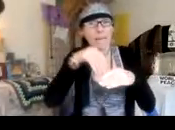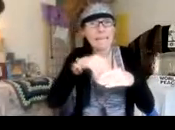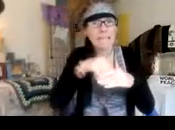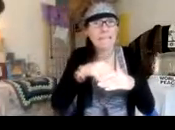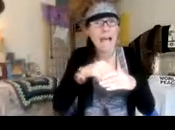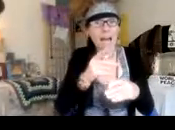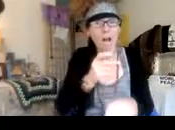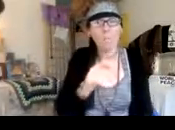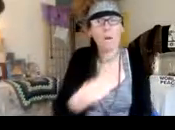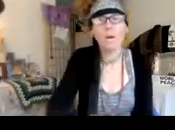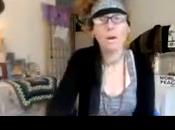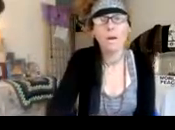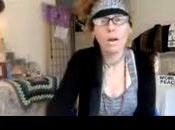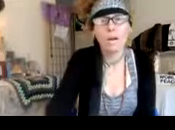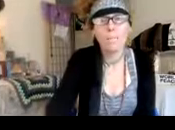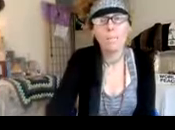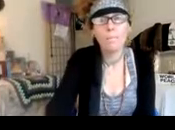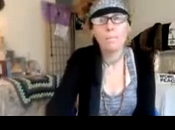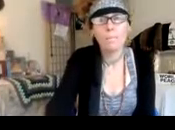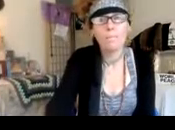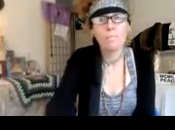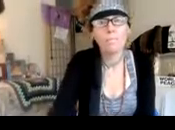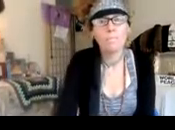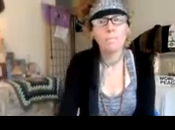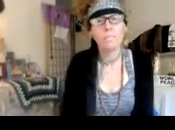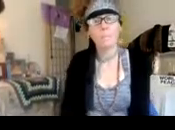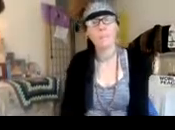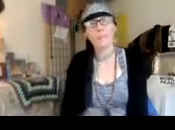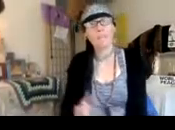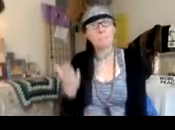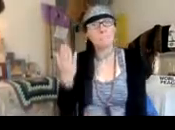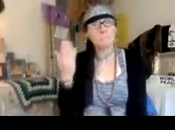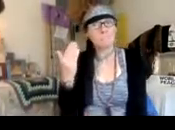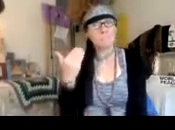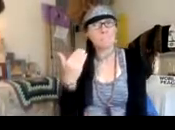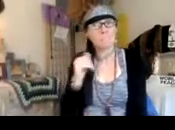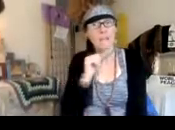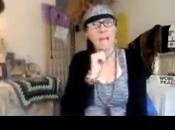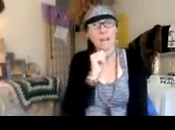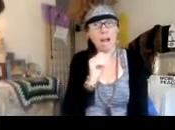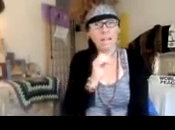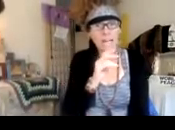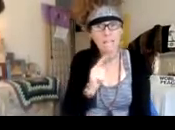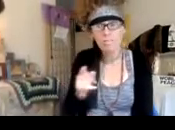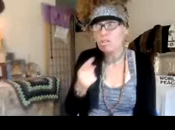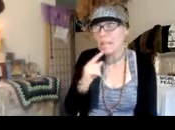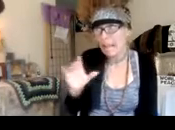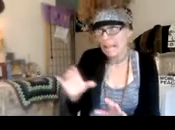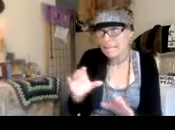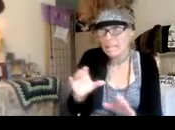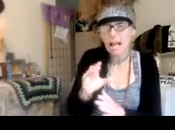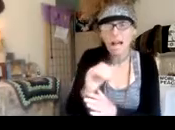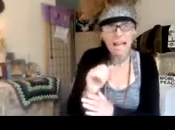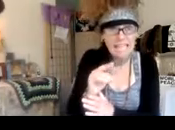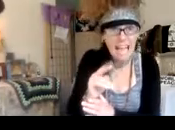run current through aluminum like a wire. Yeah. And traditionally it's said it's non-conductive, but actually you're saying it is conductive.